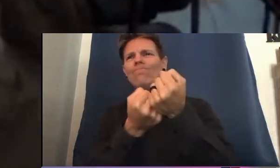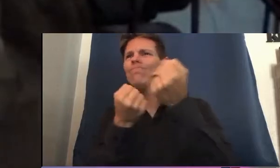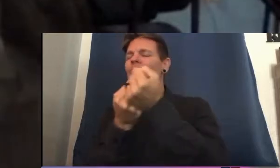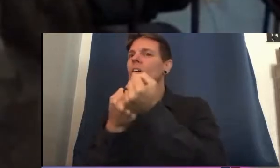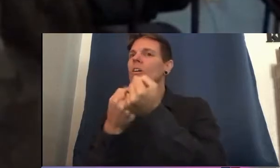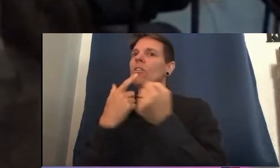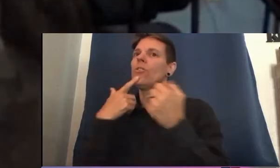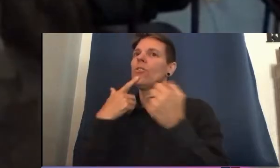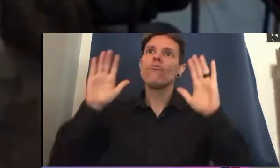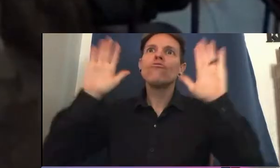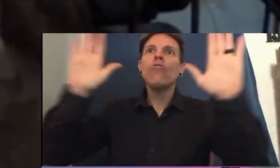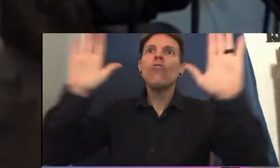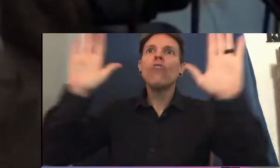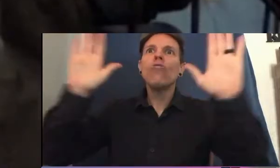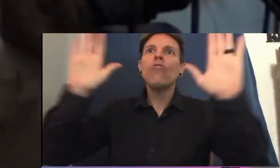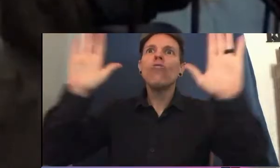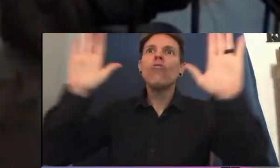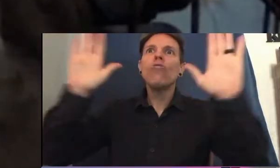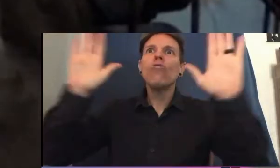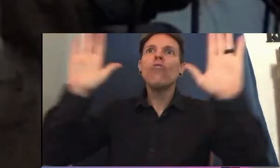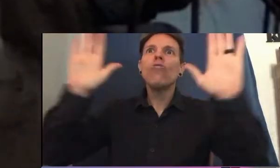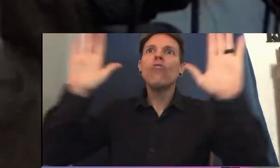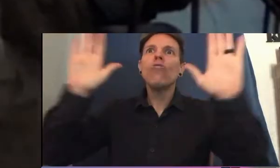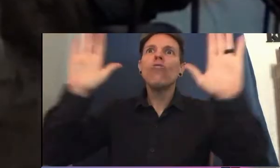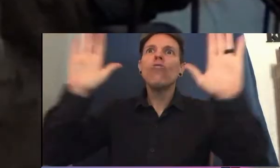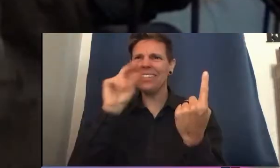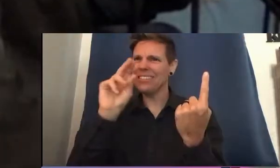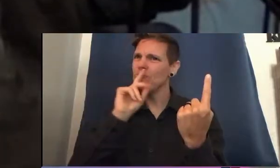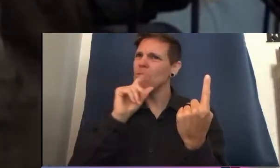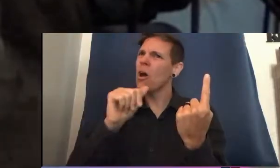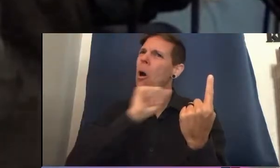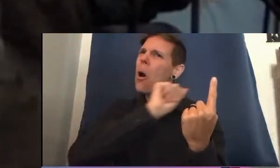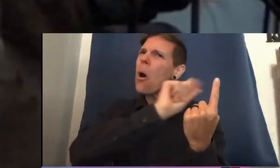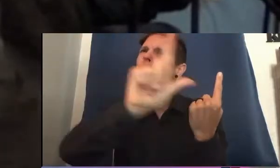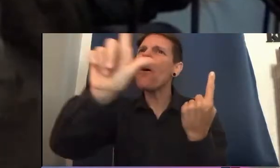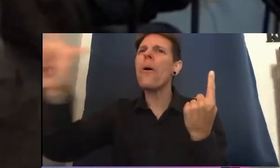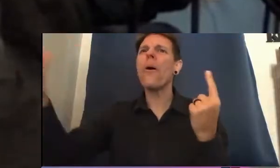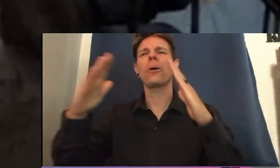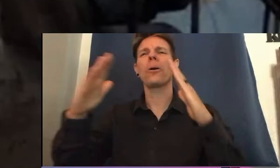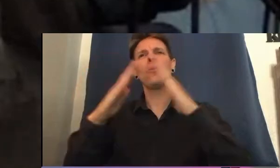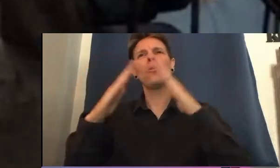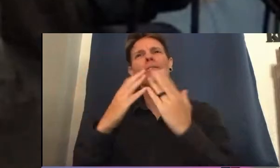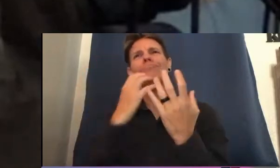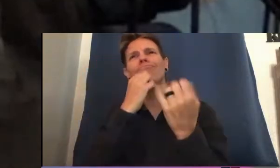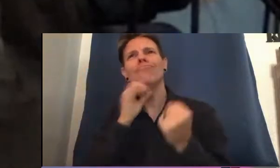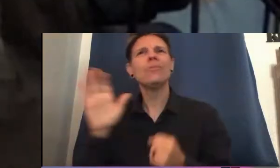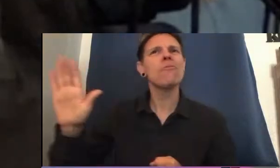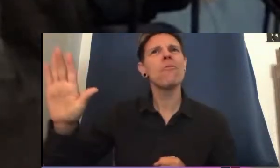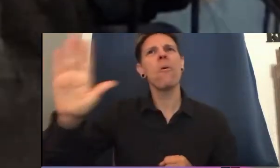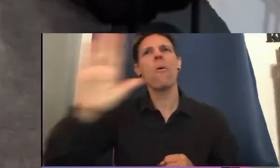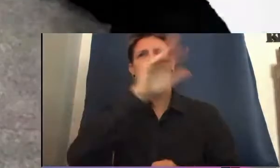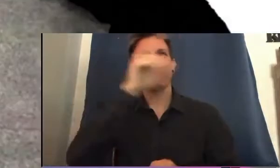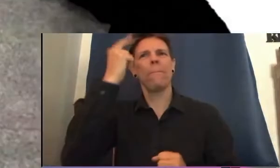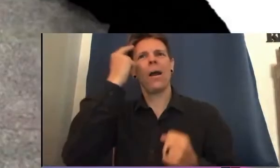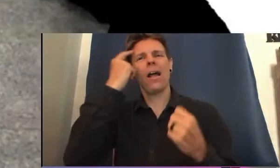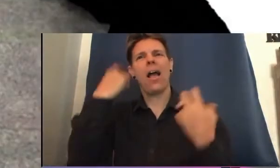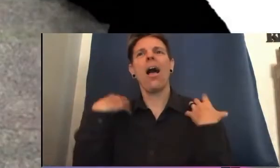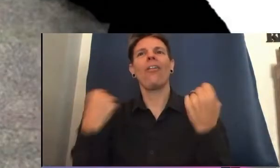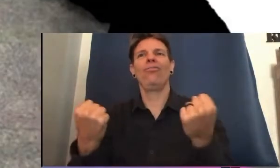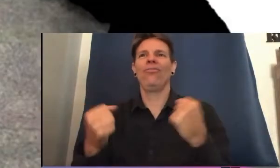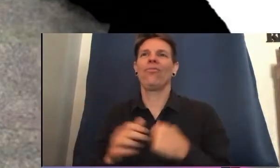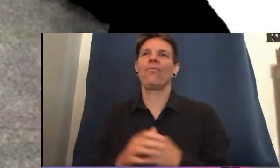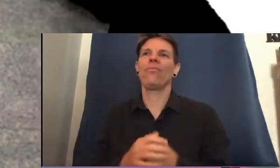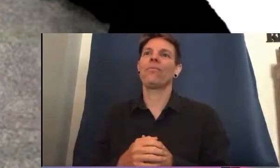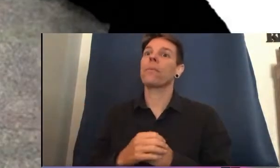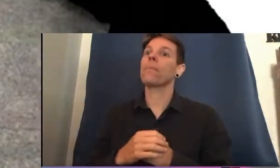kids, but for the entire community and mental health and well-being. Well, thank you. That's good news. Is Dr.